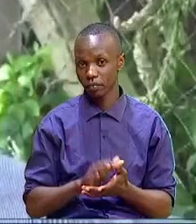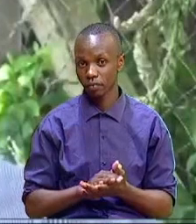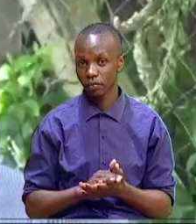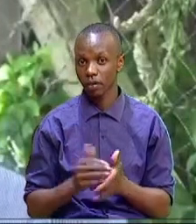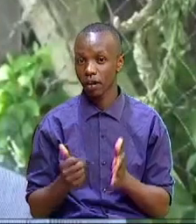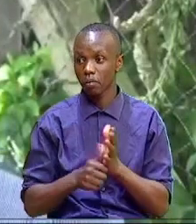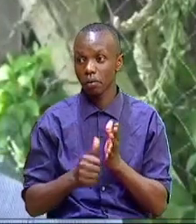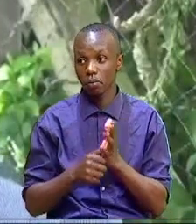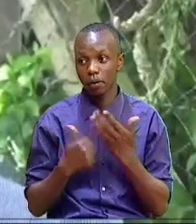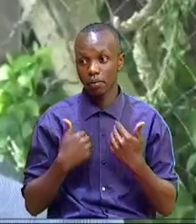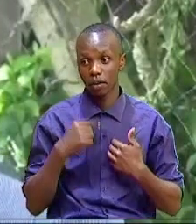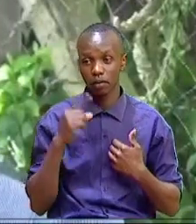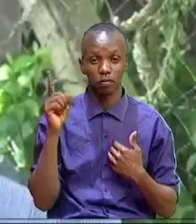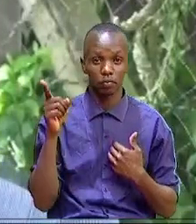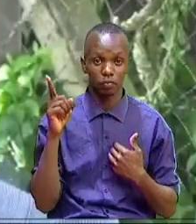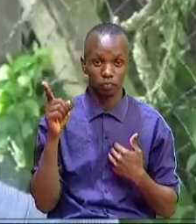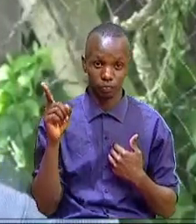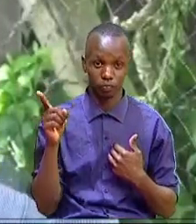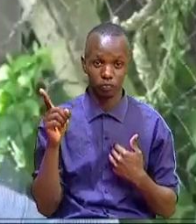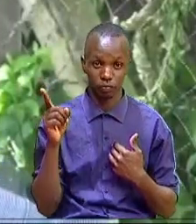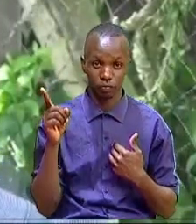kunayo